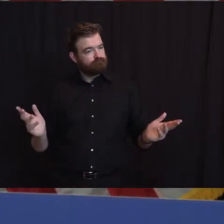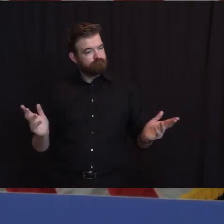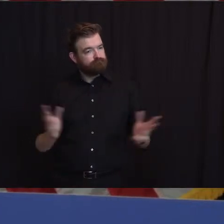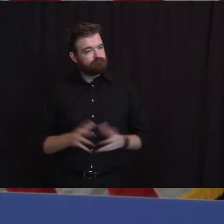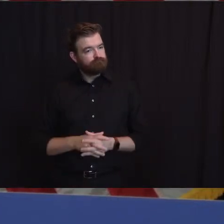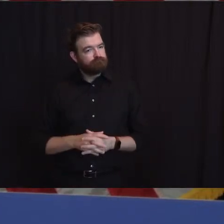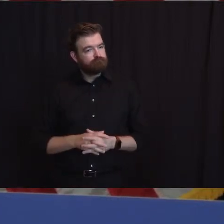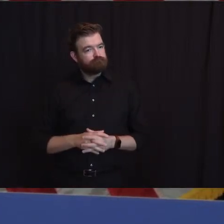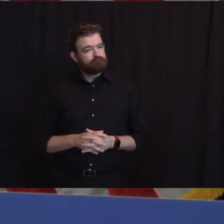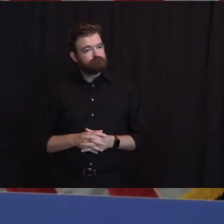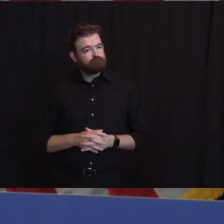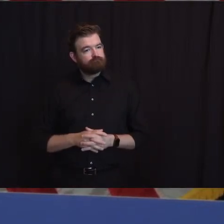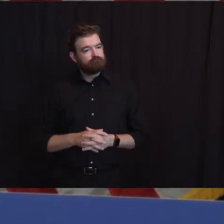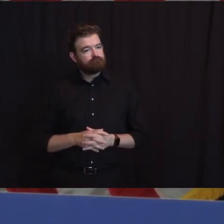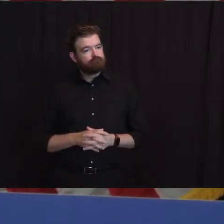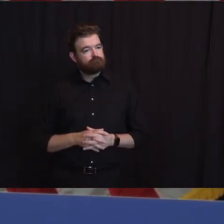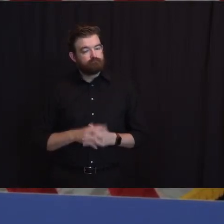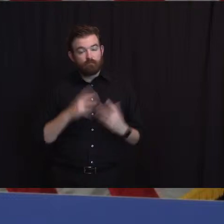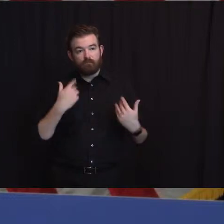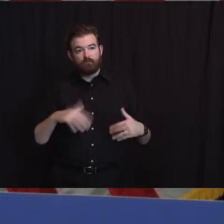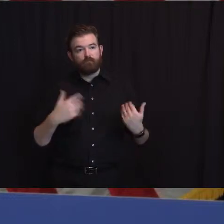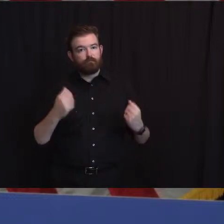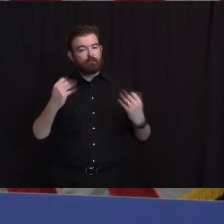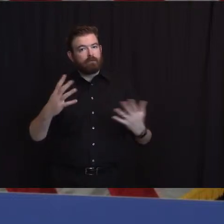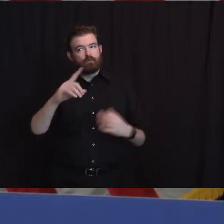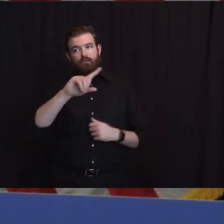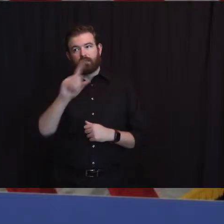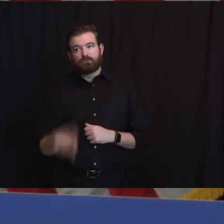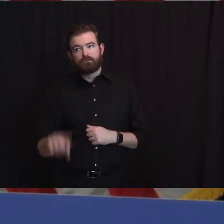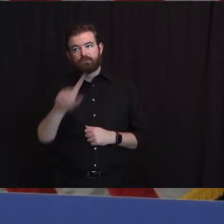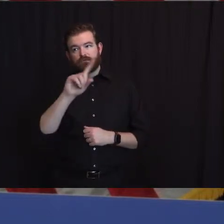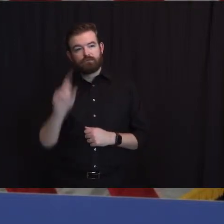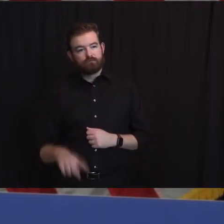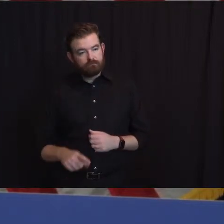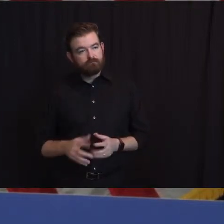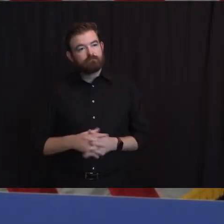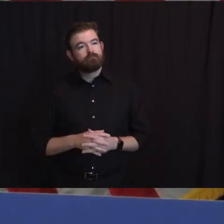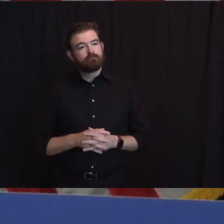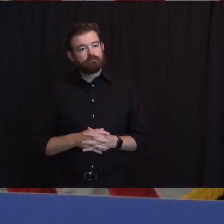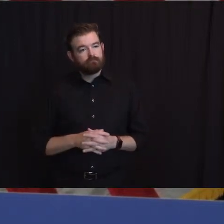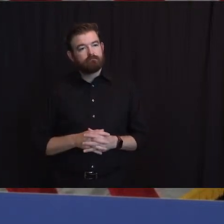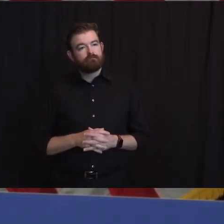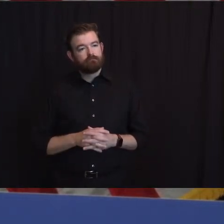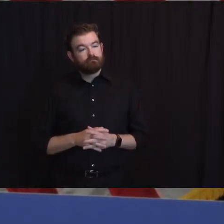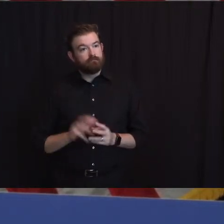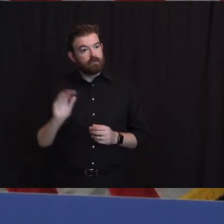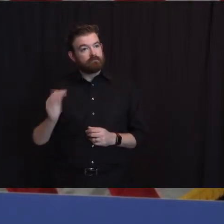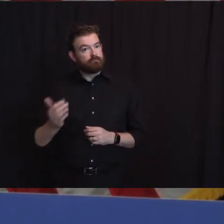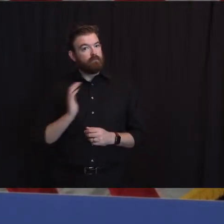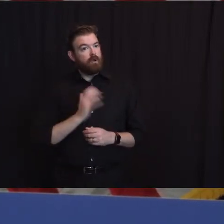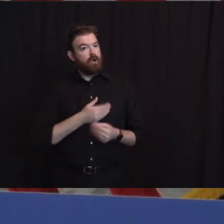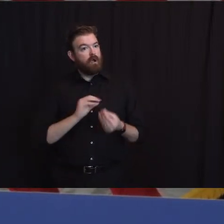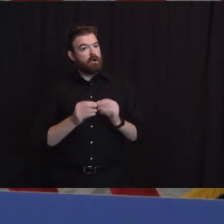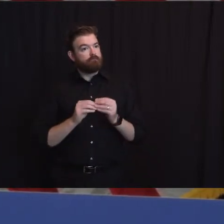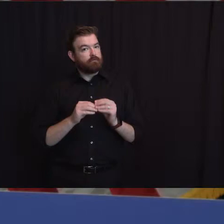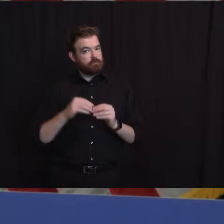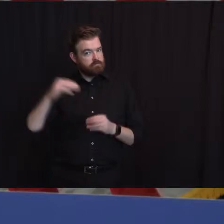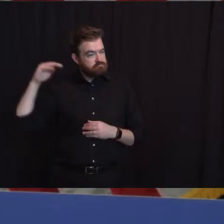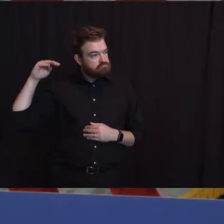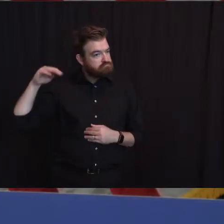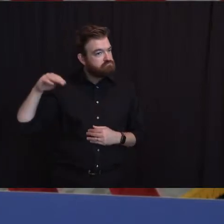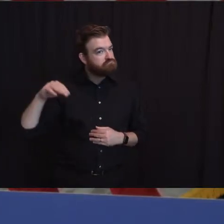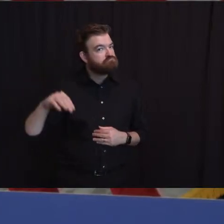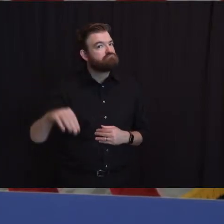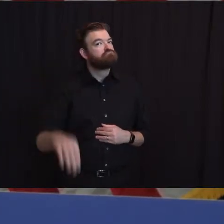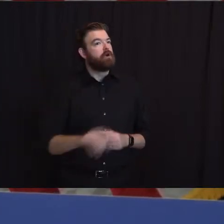of uncertainty. And I think we've, all the metrics have gone in the right direction. That's why I'm moving on. You're moving on. So thank you again.